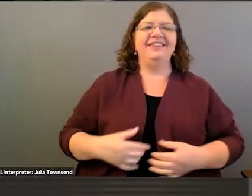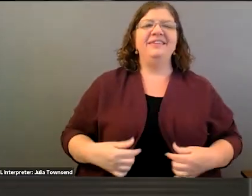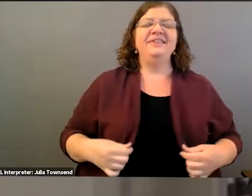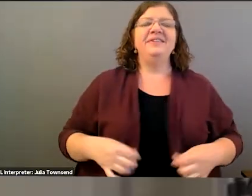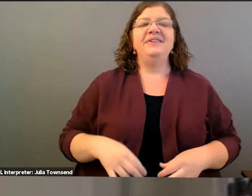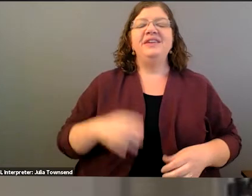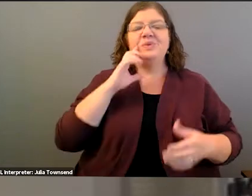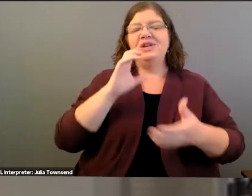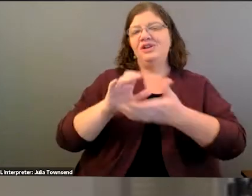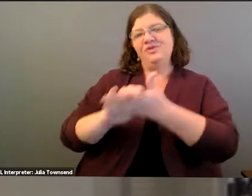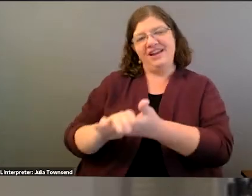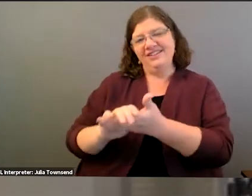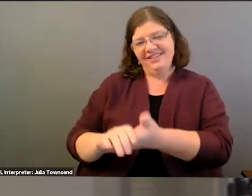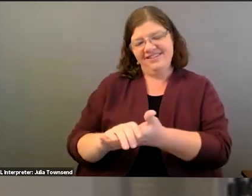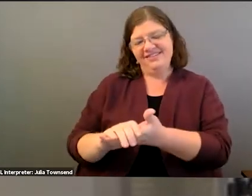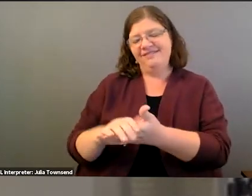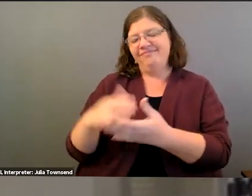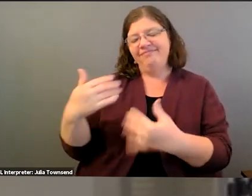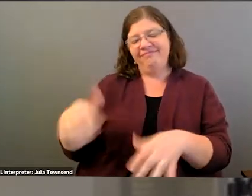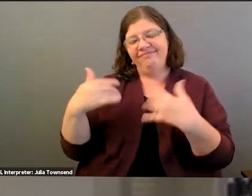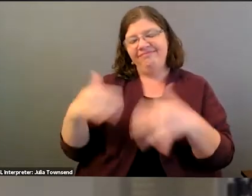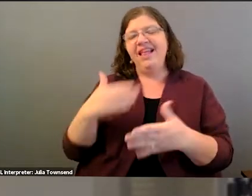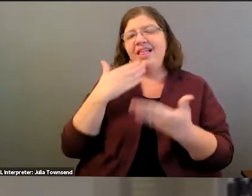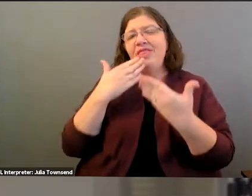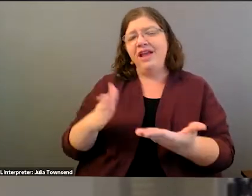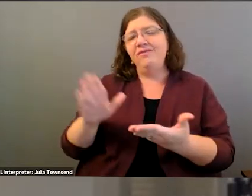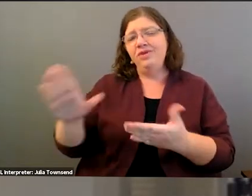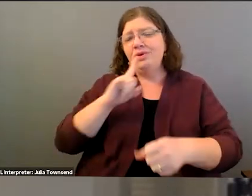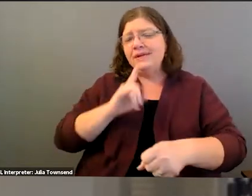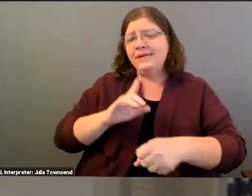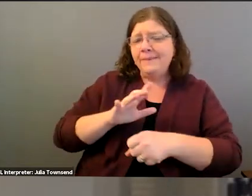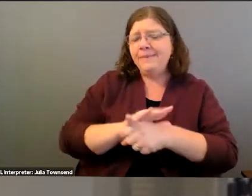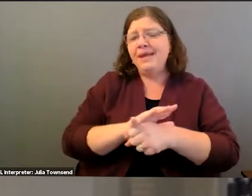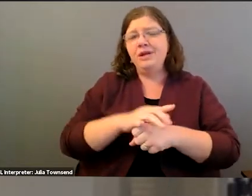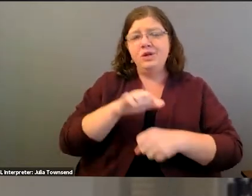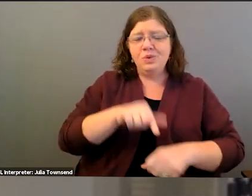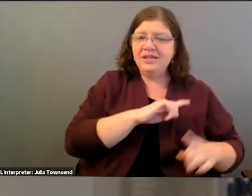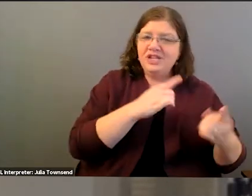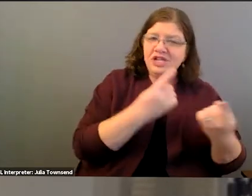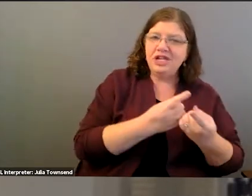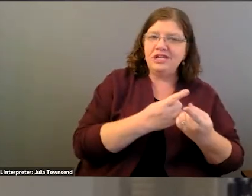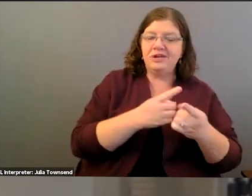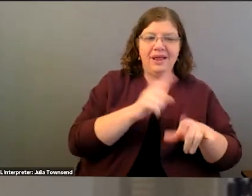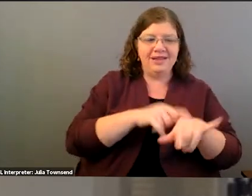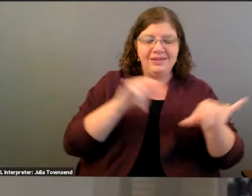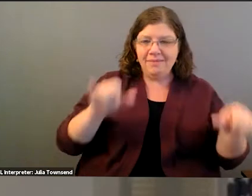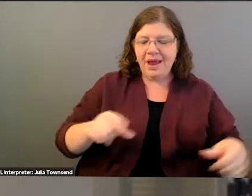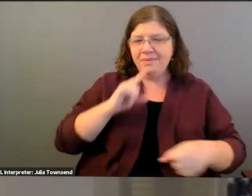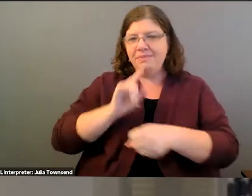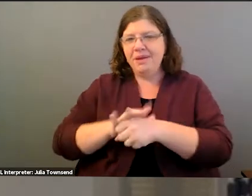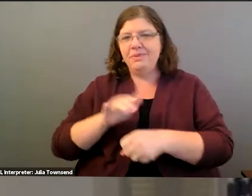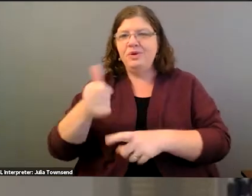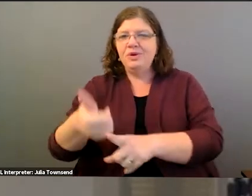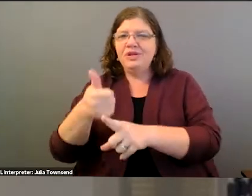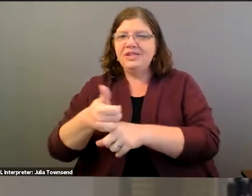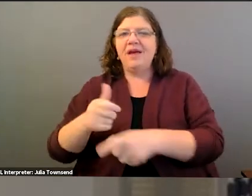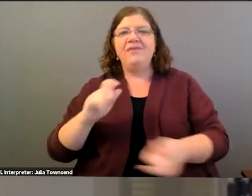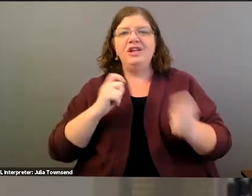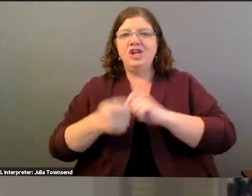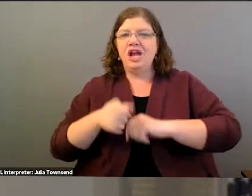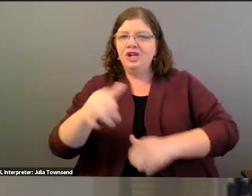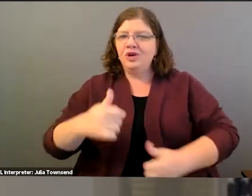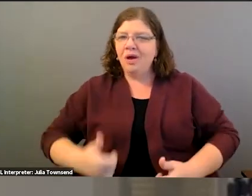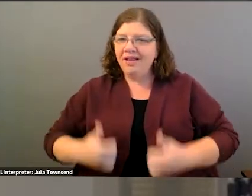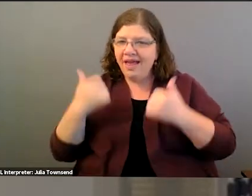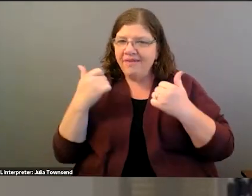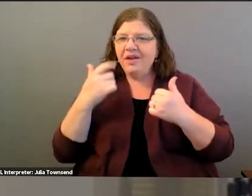just congratulations and thank you, for your commitment to this district, all the while commitment to yourself and changing your life for others and